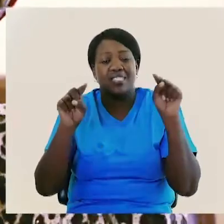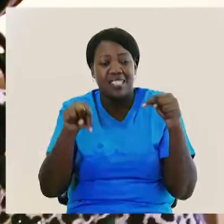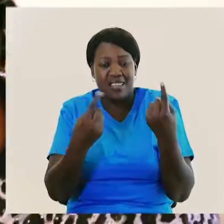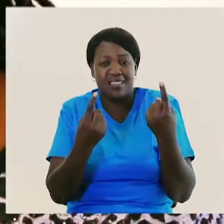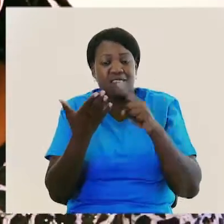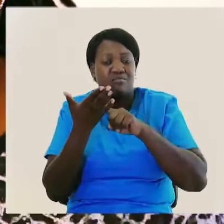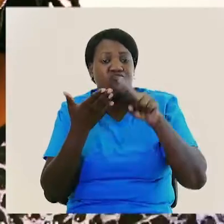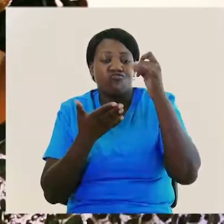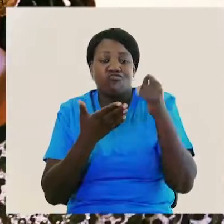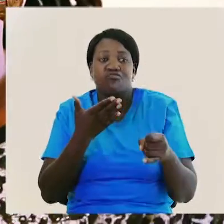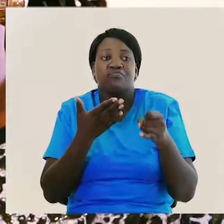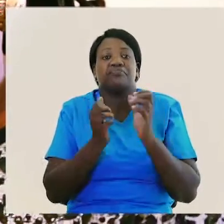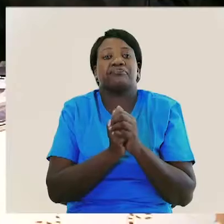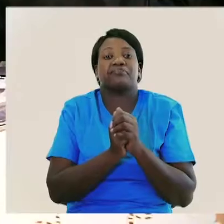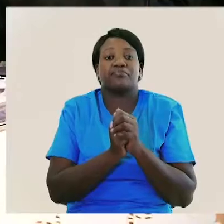week.